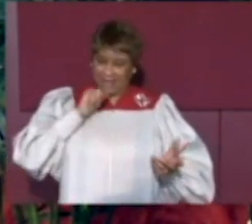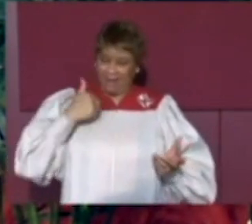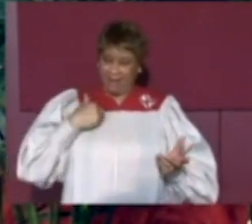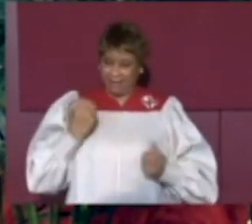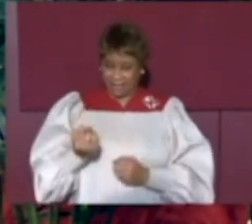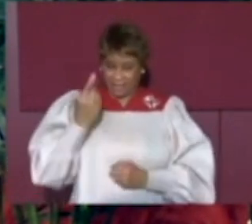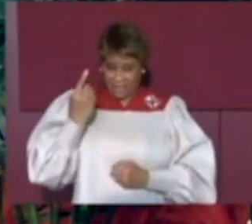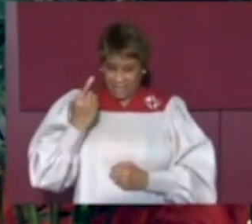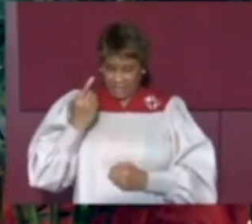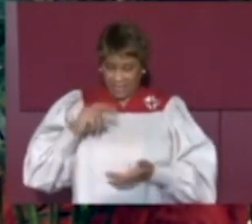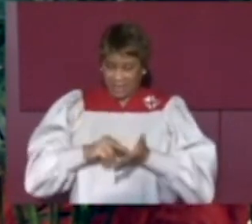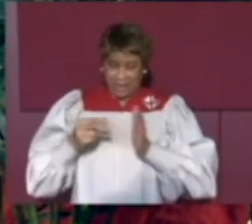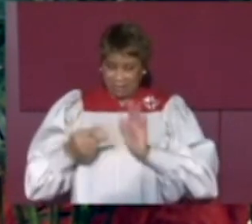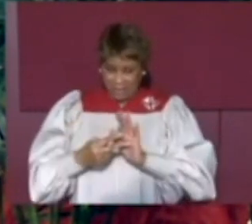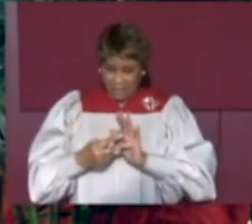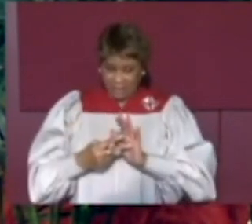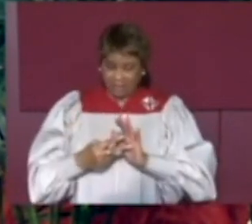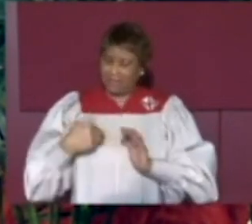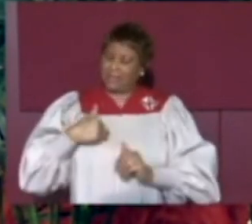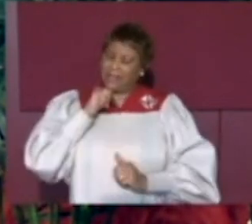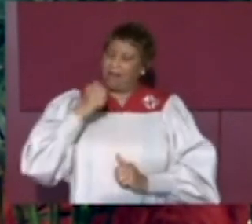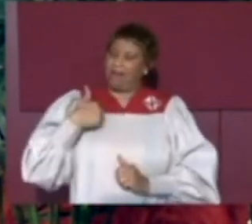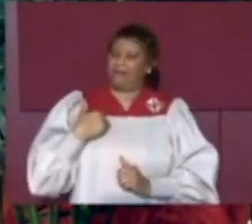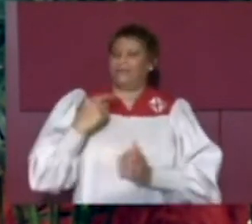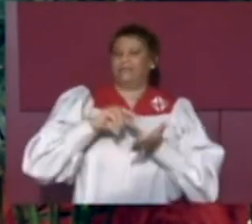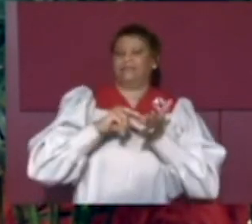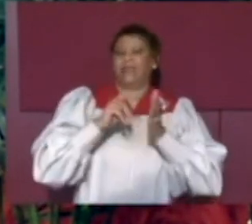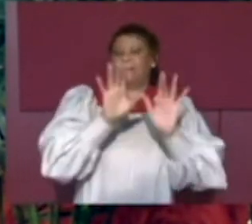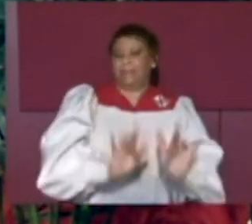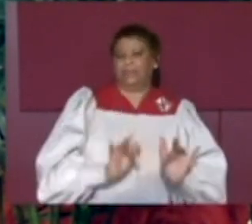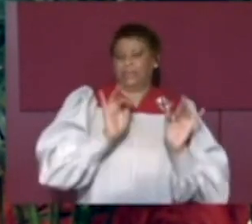I also will not have any mercy.